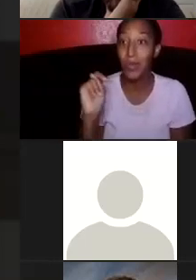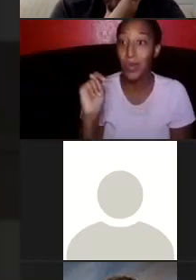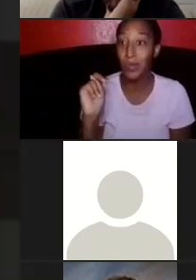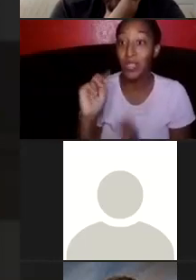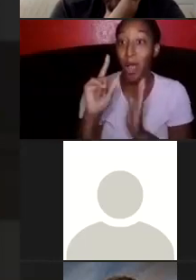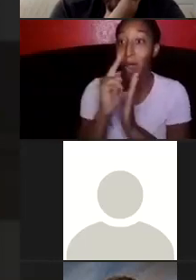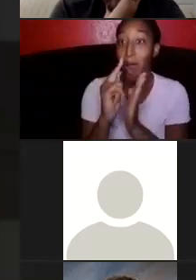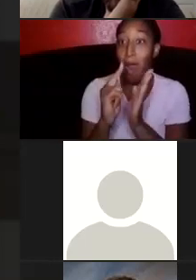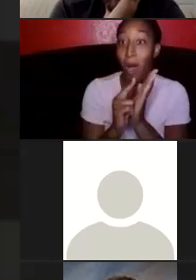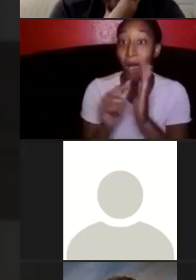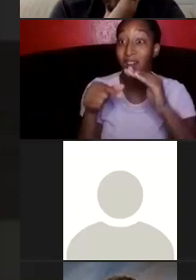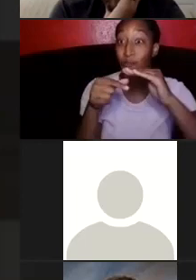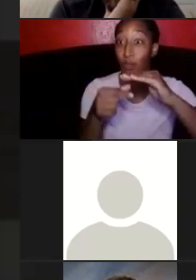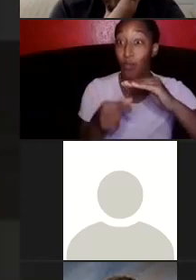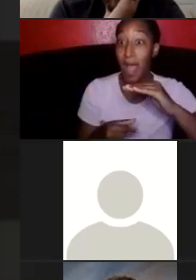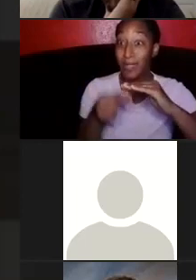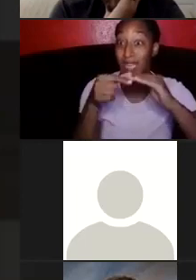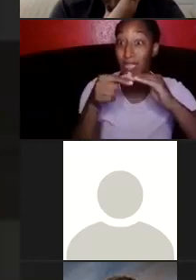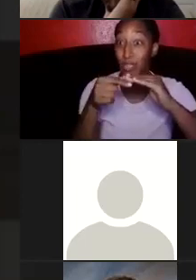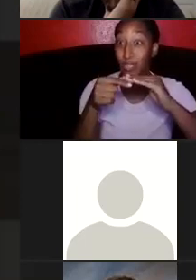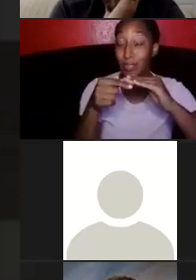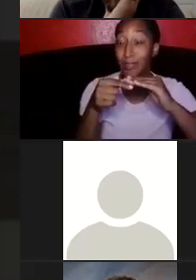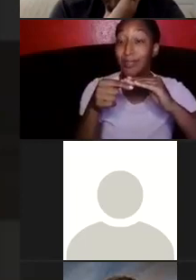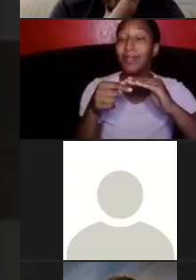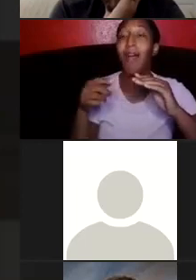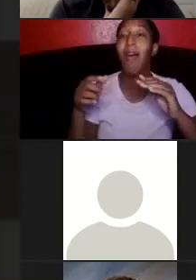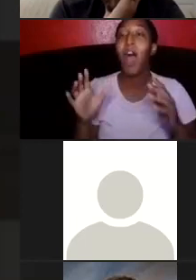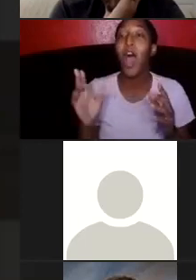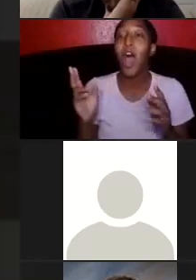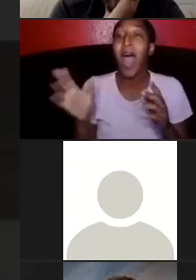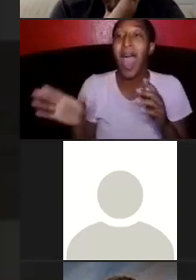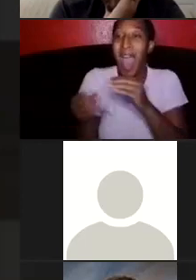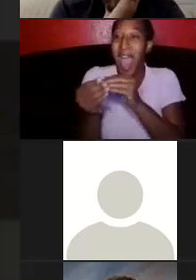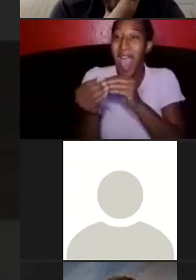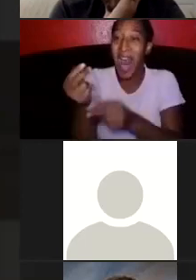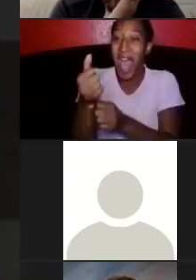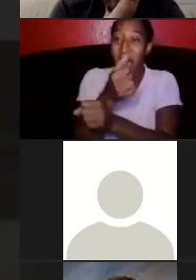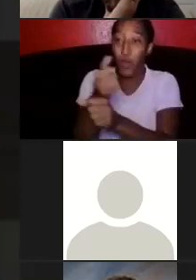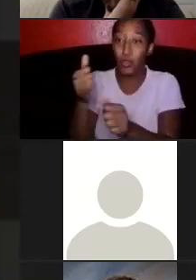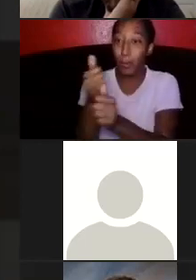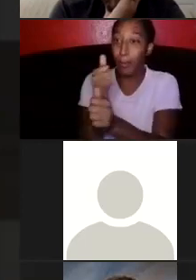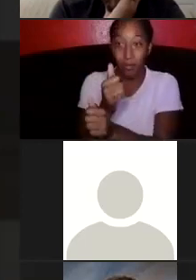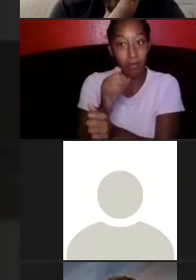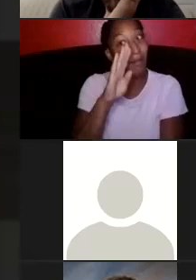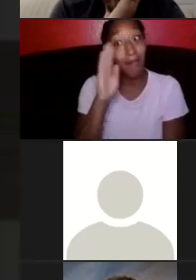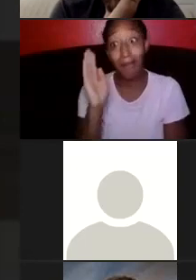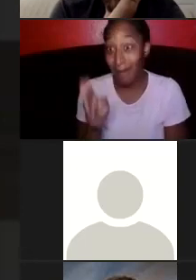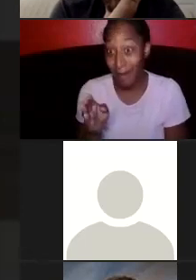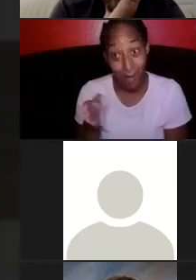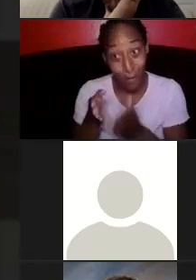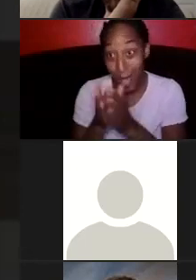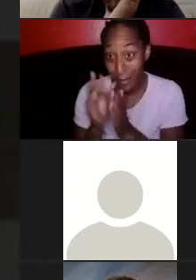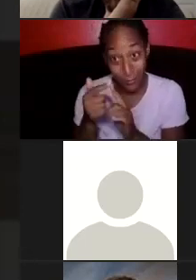will never ask you to reproduce because it is a bit complicated. And here's another way we can find